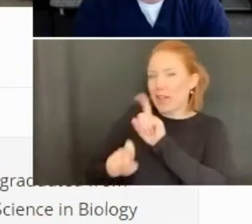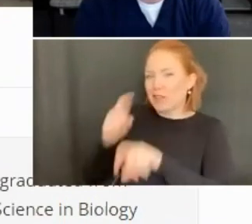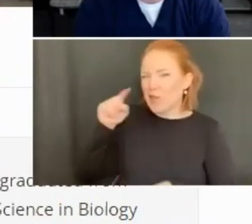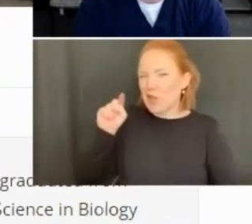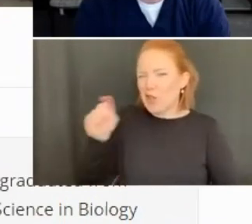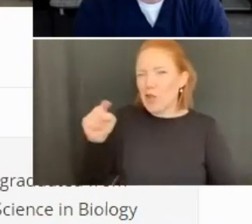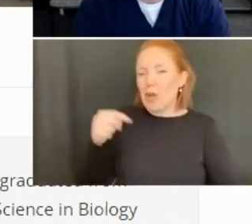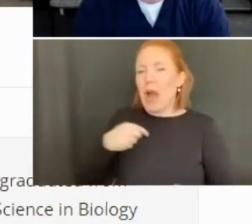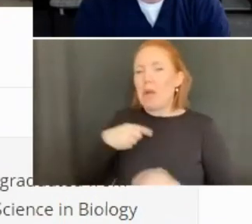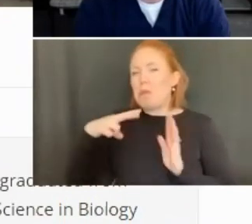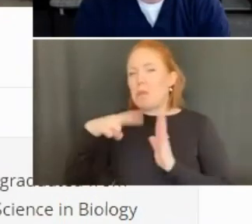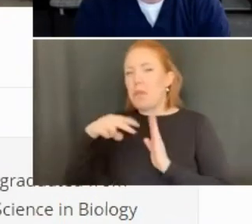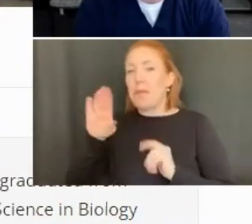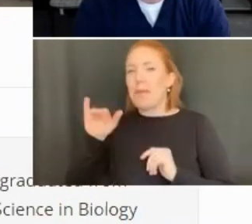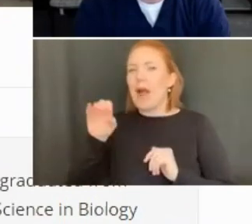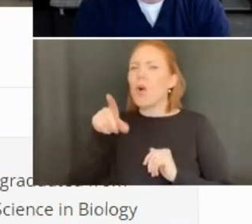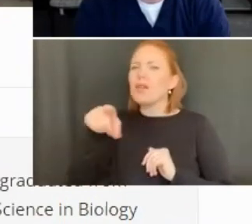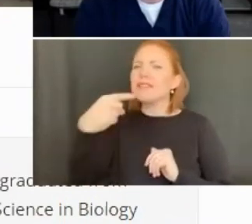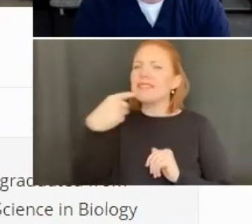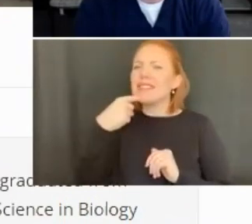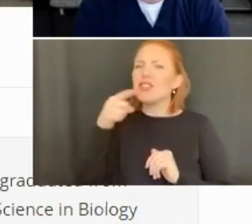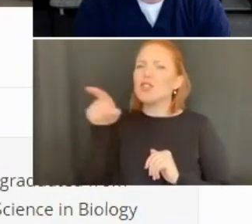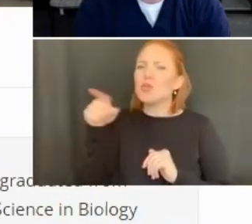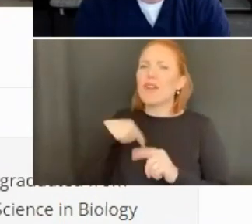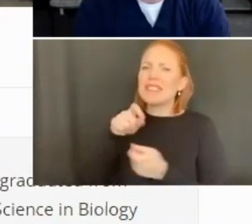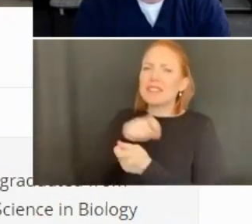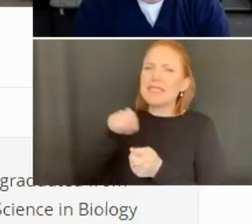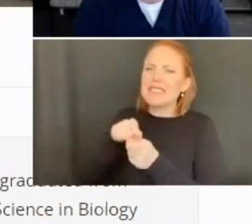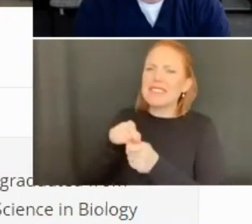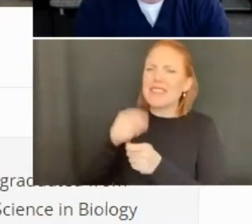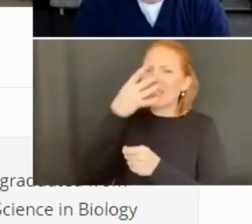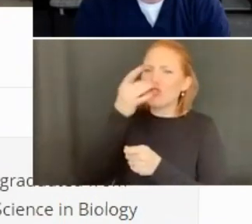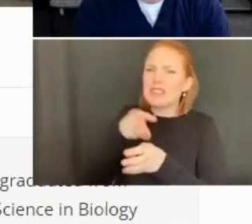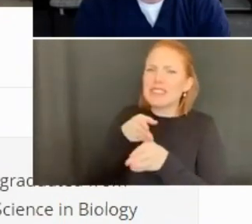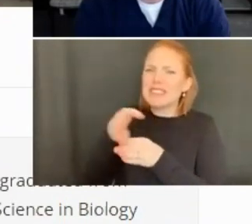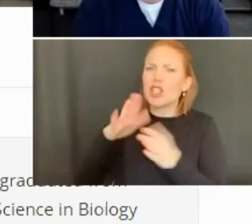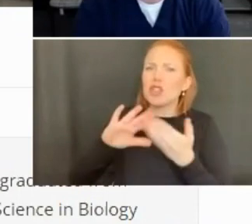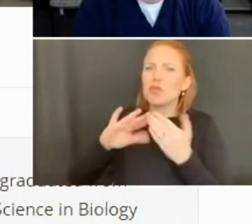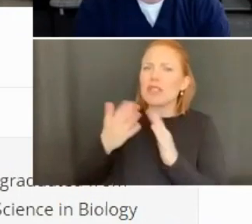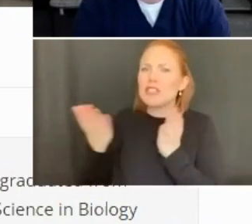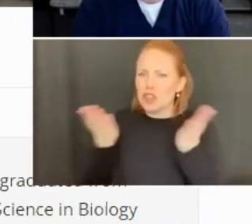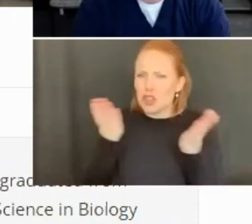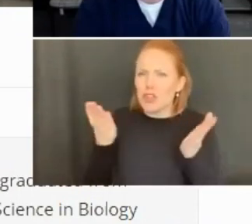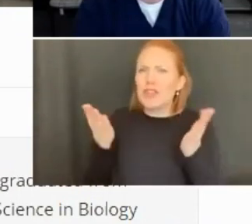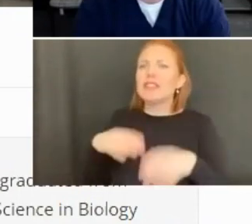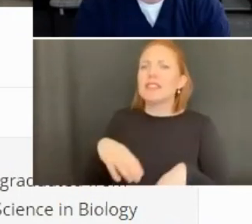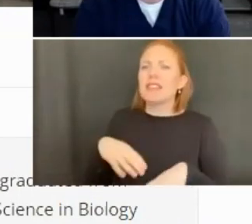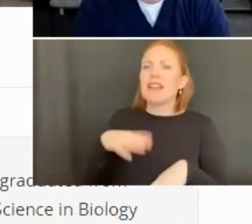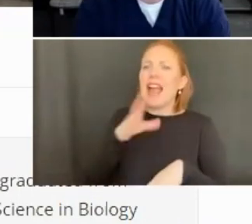your bio. One says you have a specific interest in community service, which we'll talk about, in this